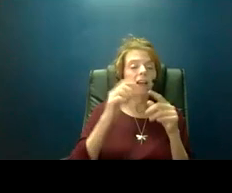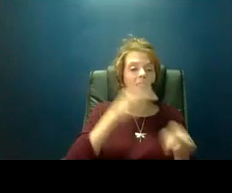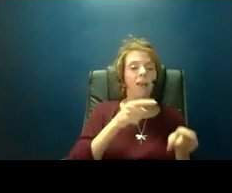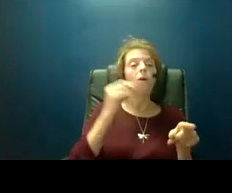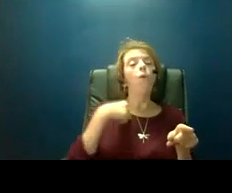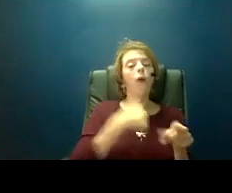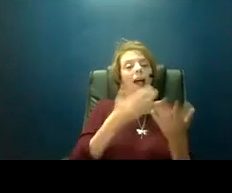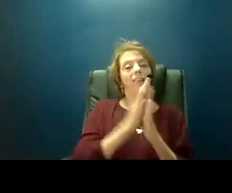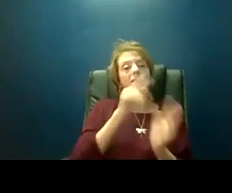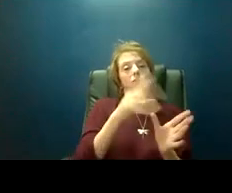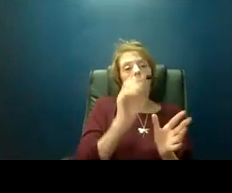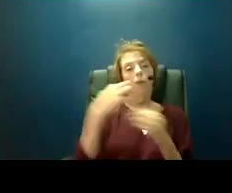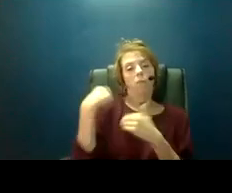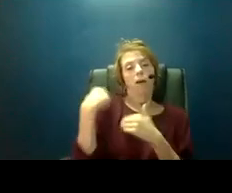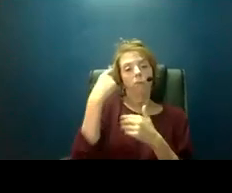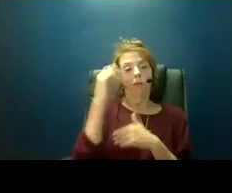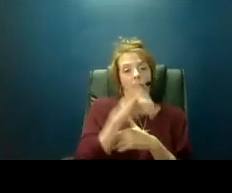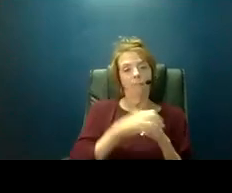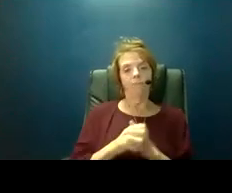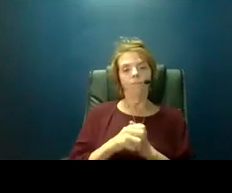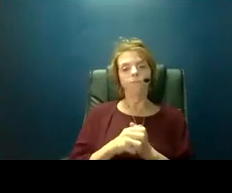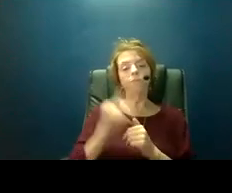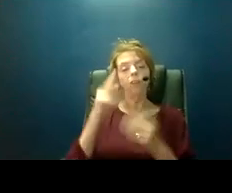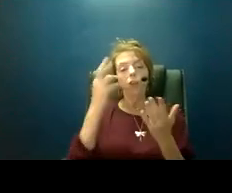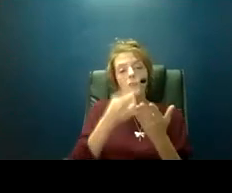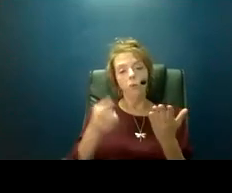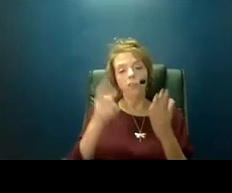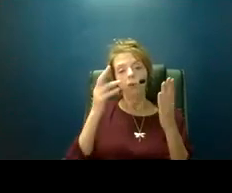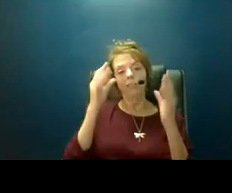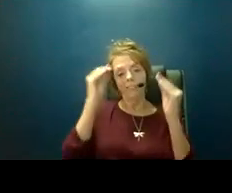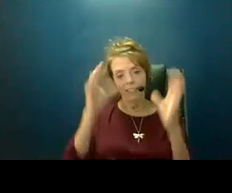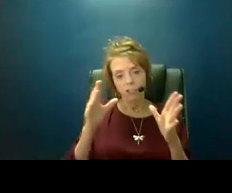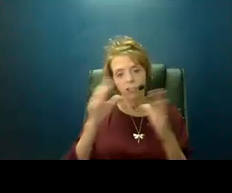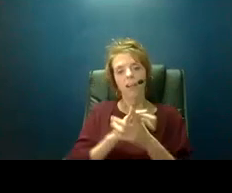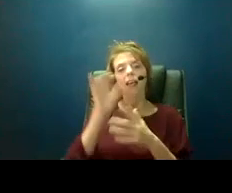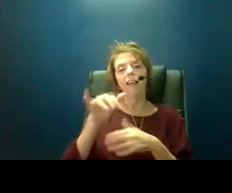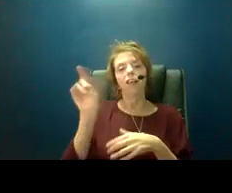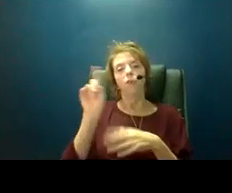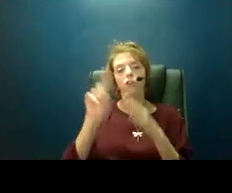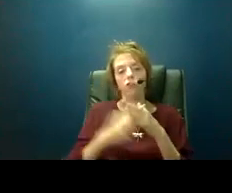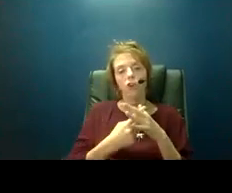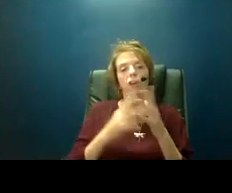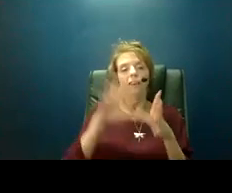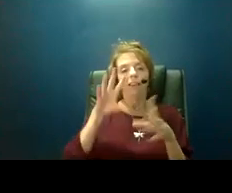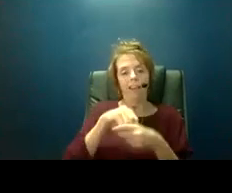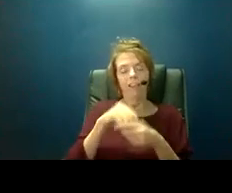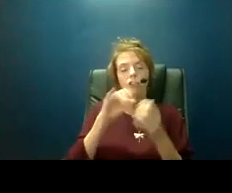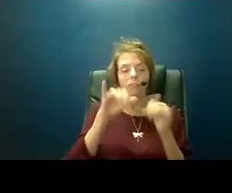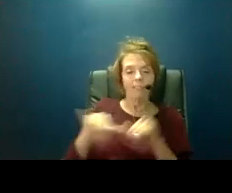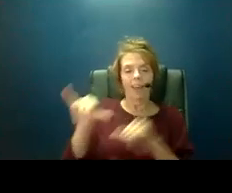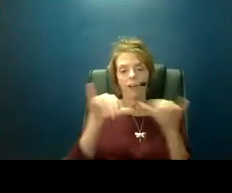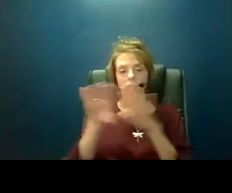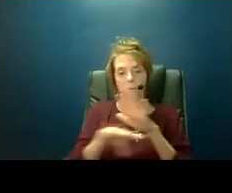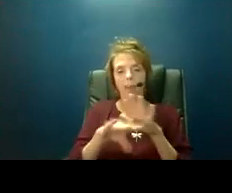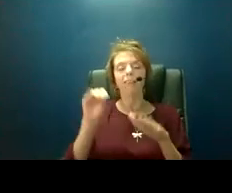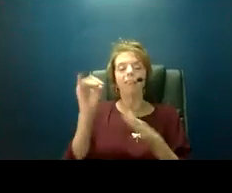them to be responsible for all that. The resource teachers, that's where you start to get into standards-based and art training.